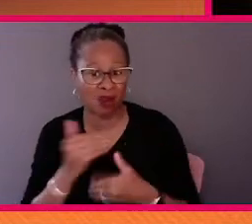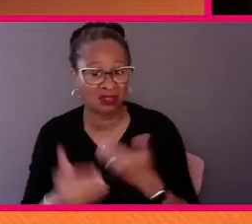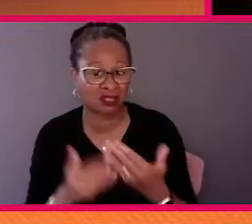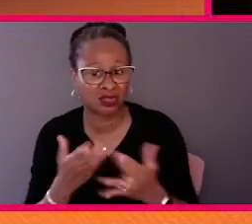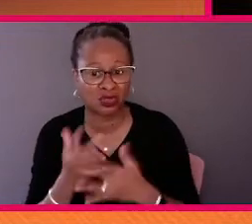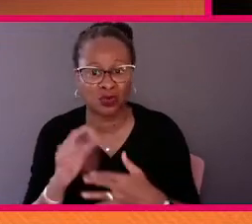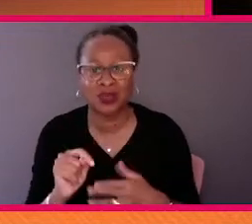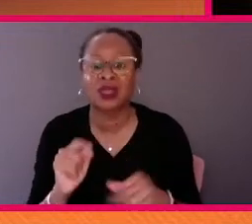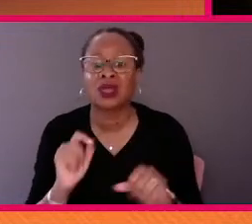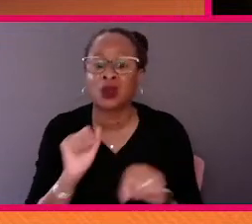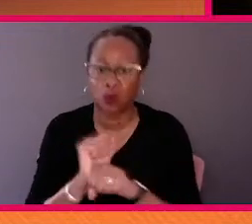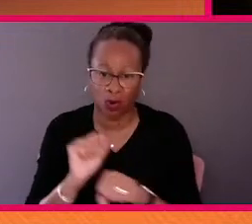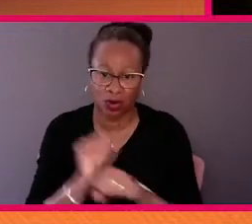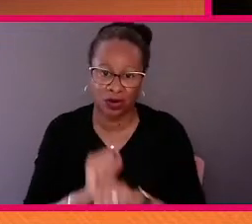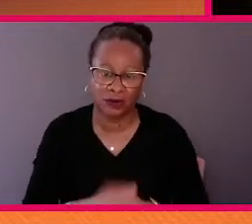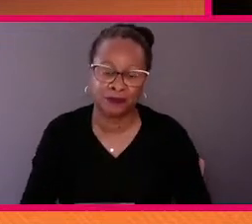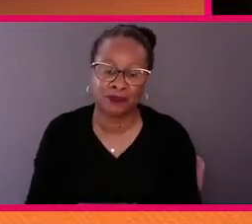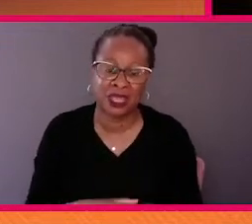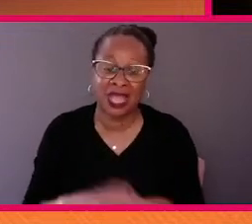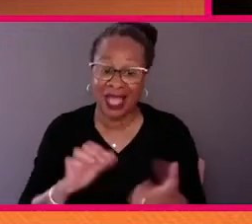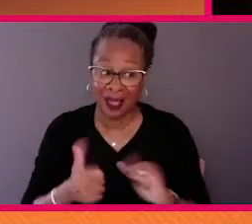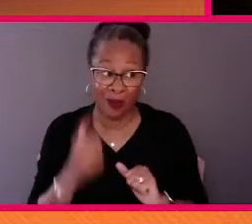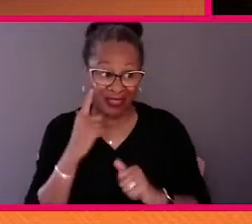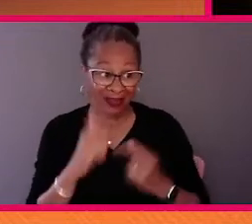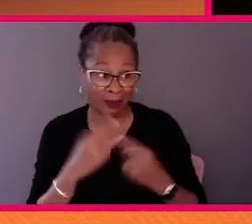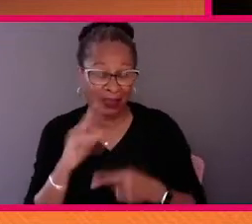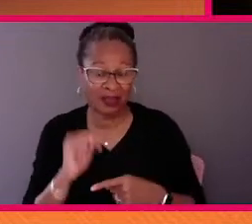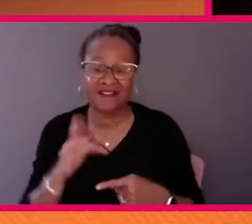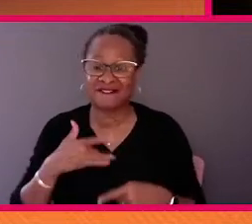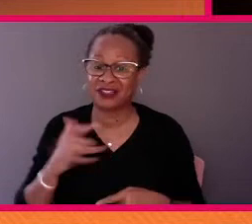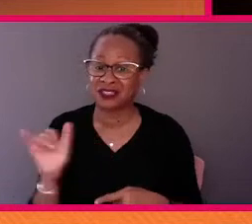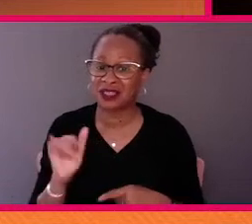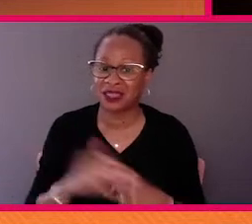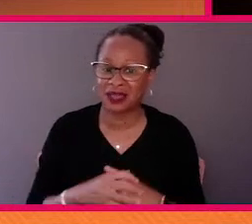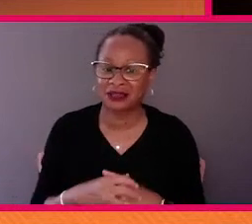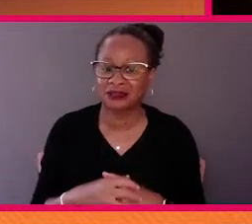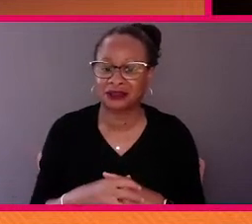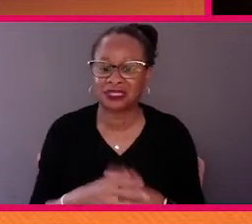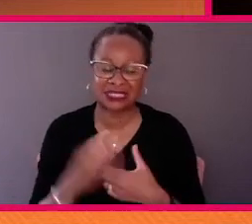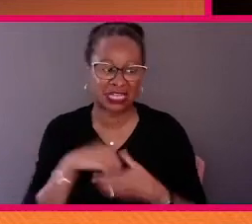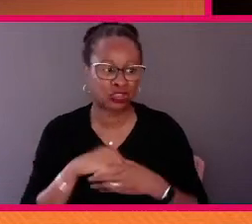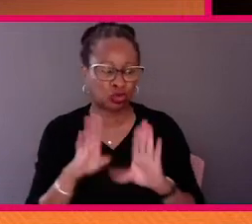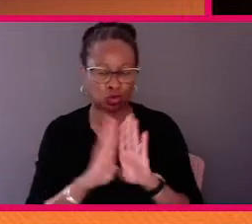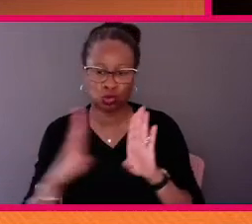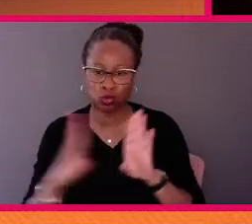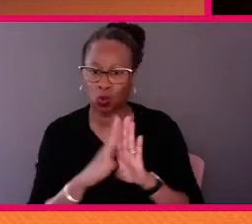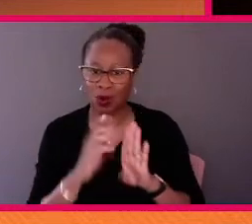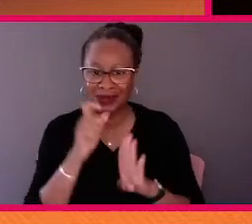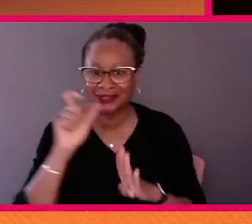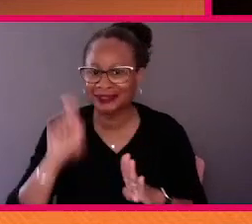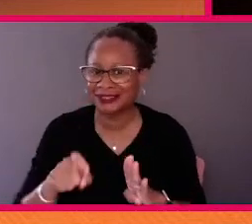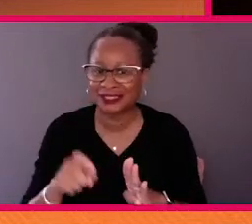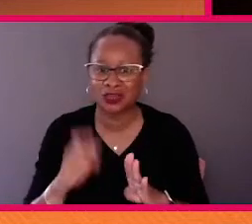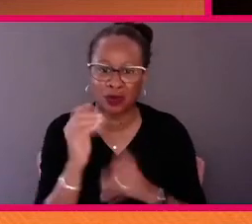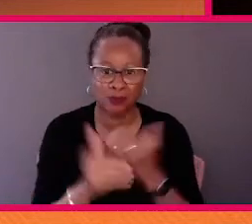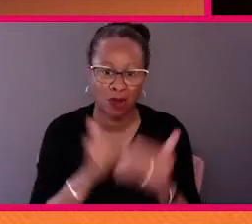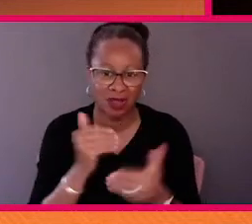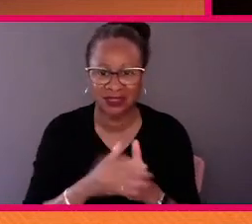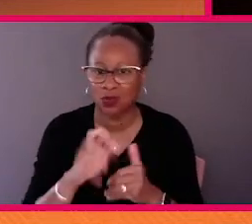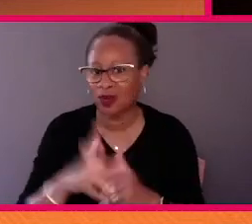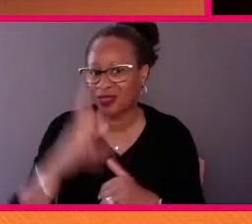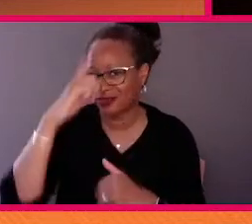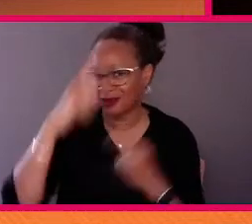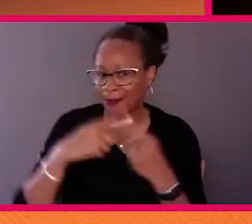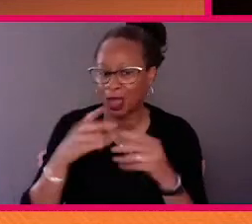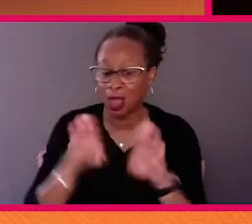So in the way that I think about it, it feels like kind of an internal door that I didn't even necessarily process or think of got opened